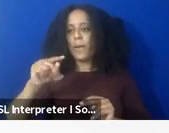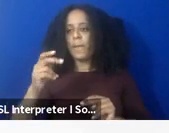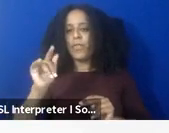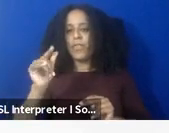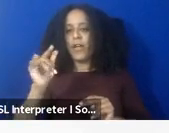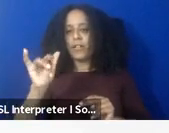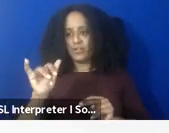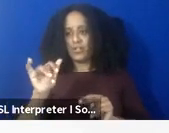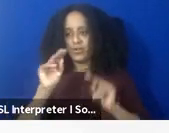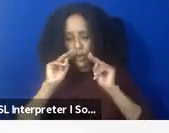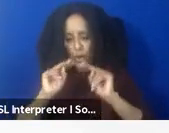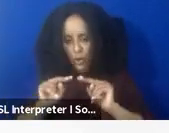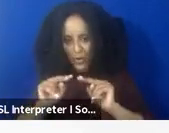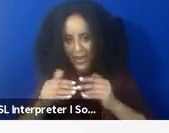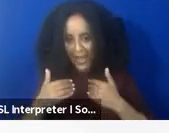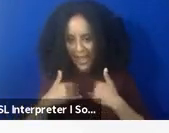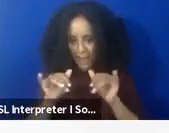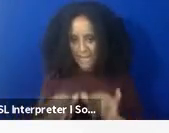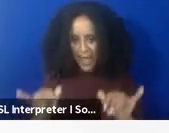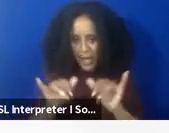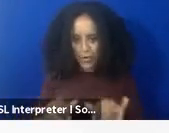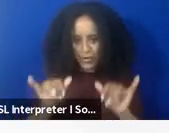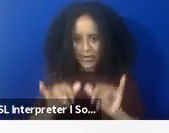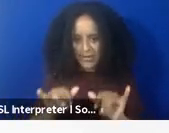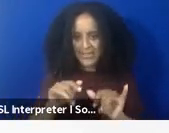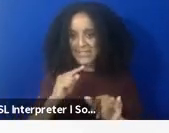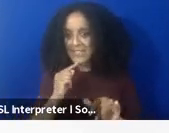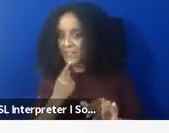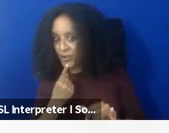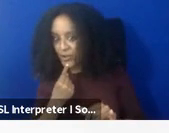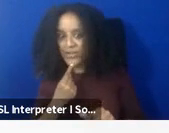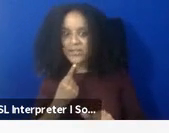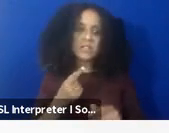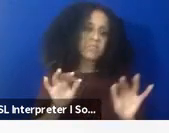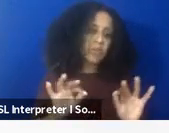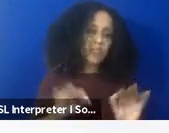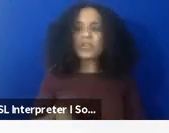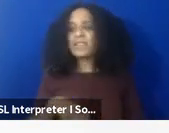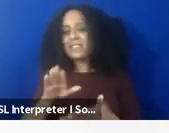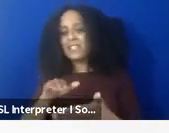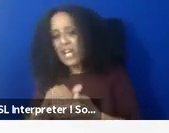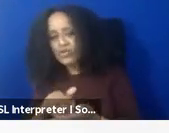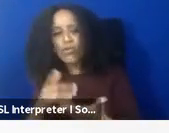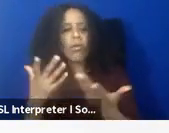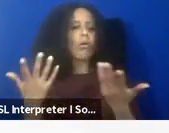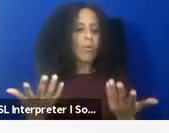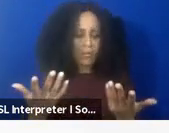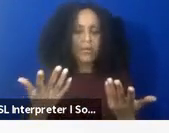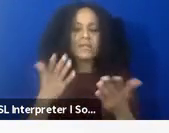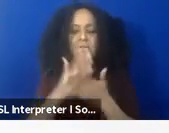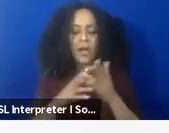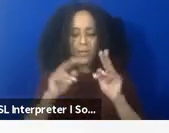this issue. Is there a pattern of loss? Is it mild? Is it severe? Is it peripheral? Is it central? And so some have looked at